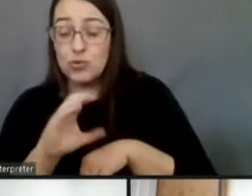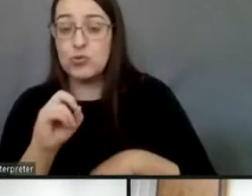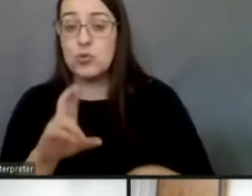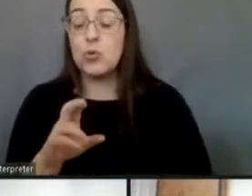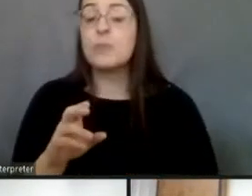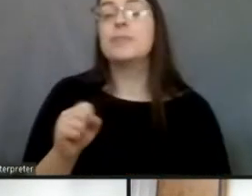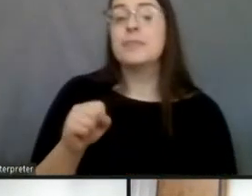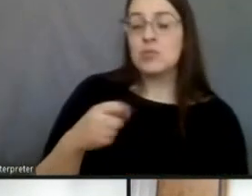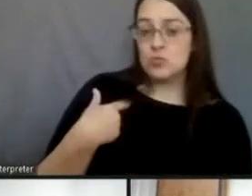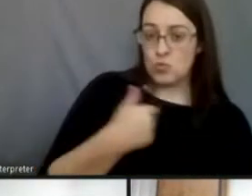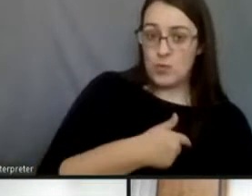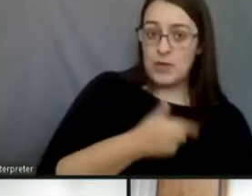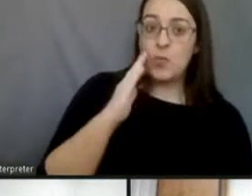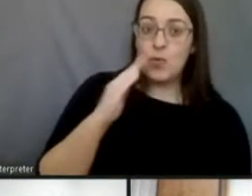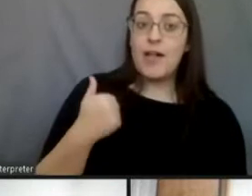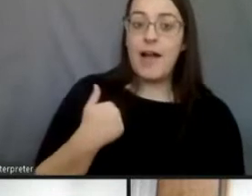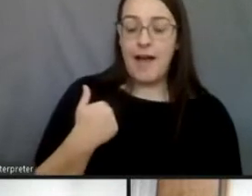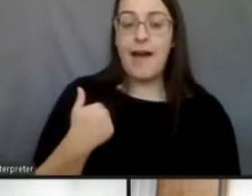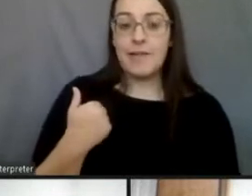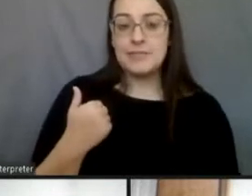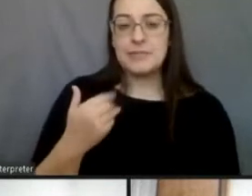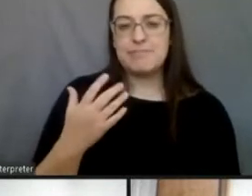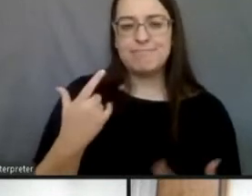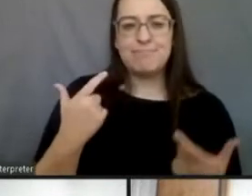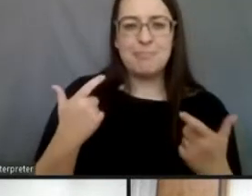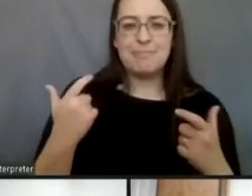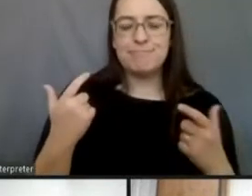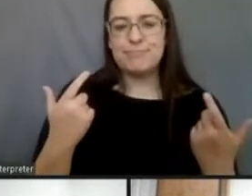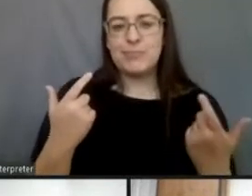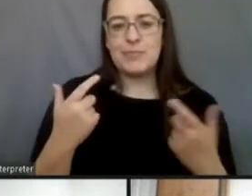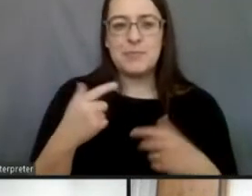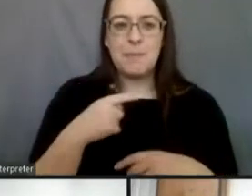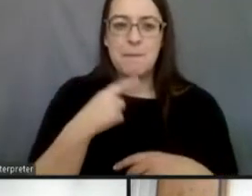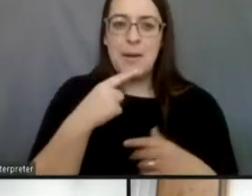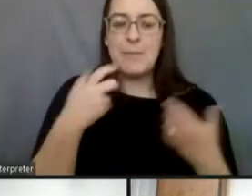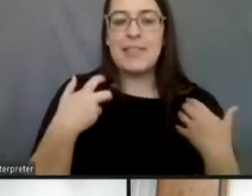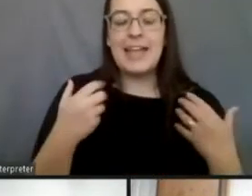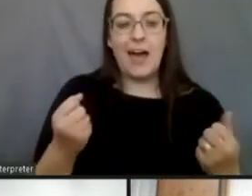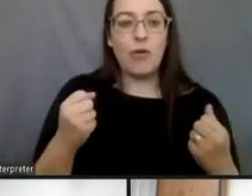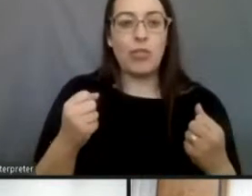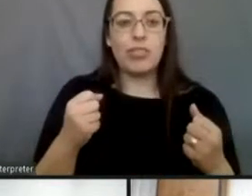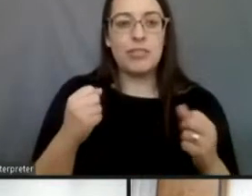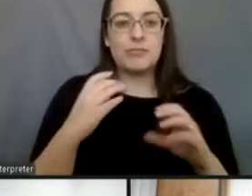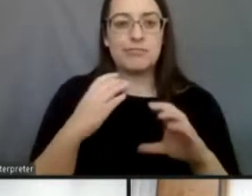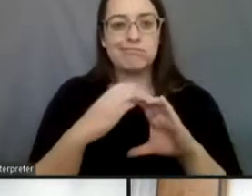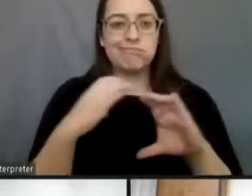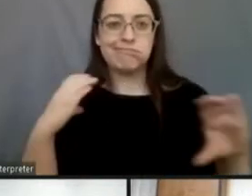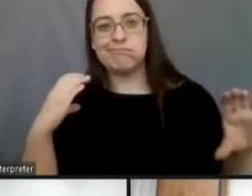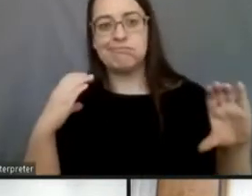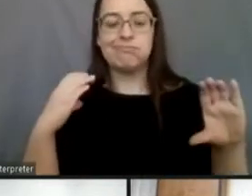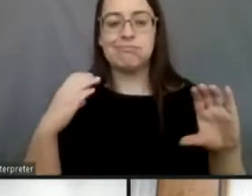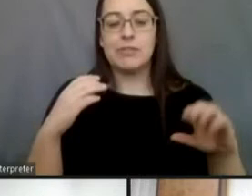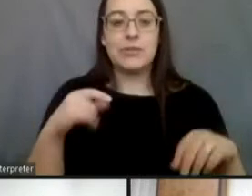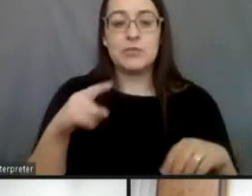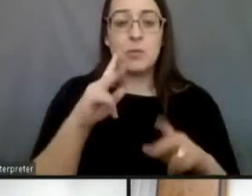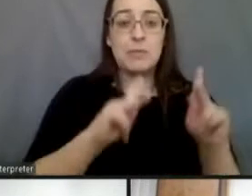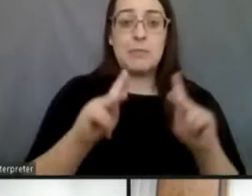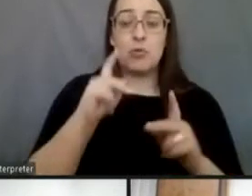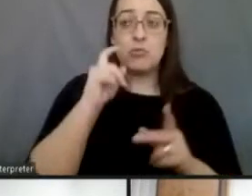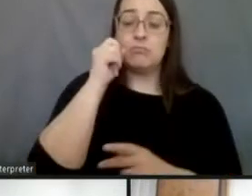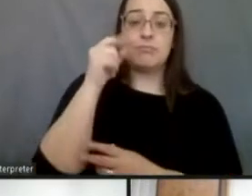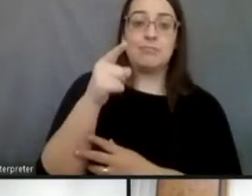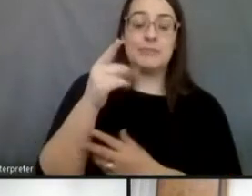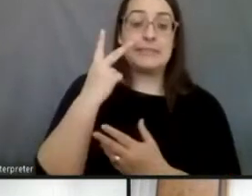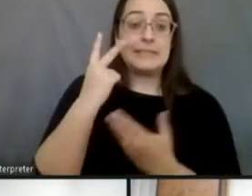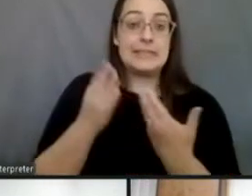Yeah, so we will have our mobile clinic there, our big, the public health mobile clinic there, so that people know exactly where we are, but